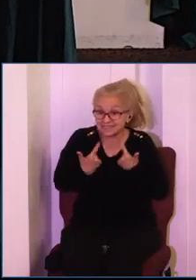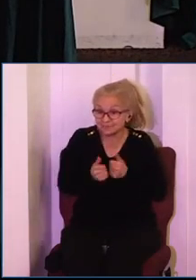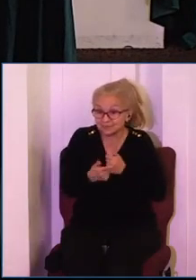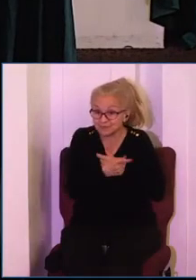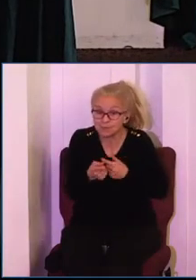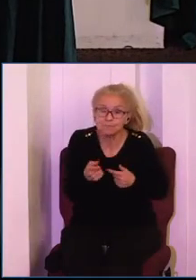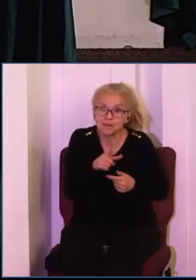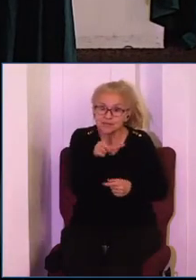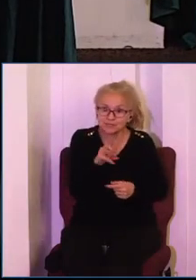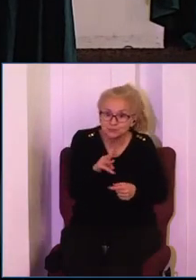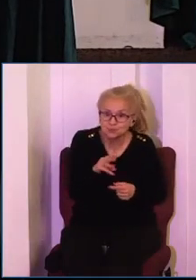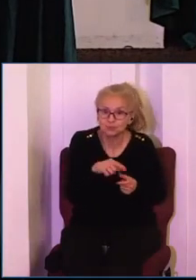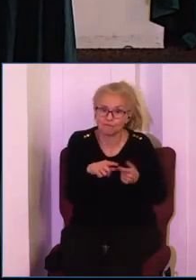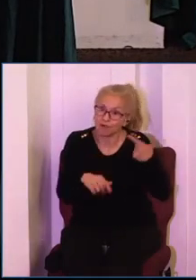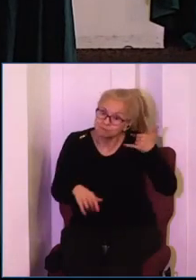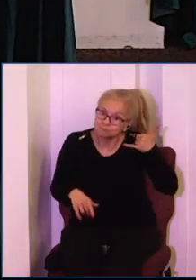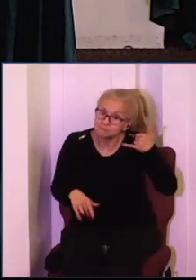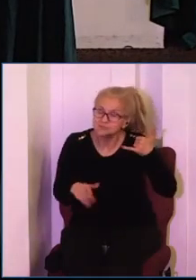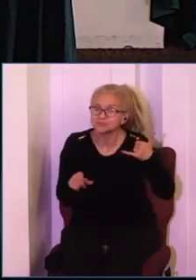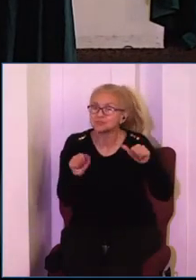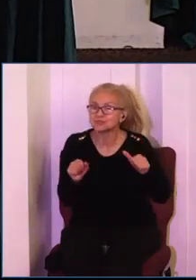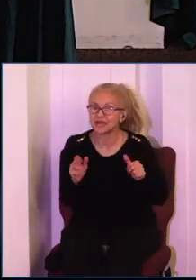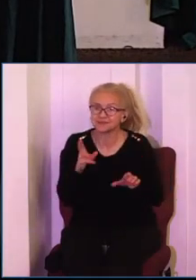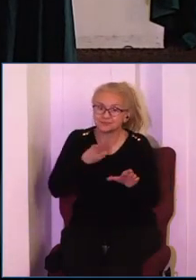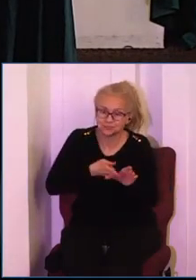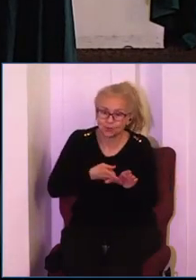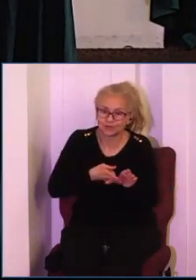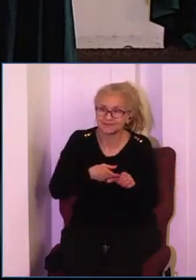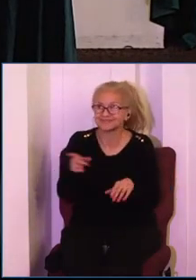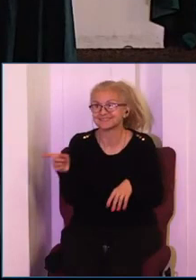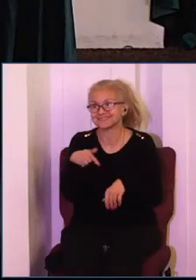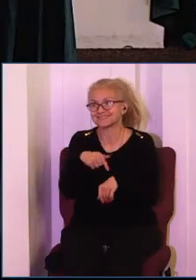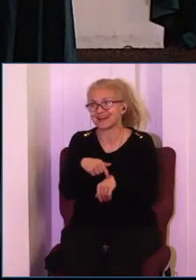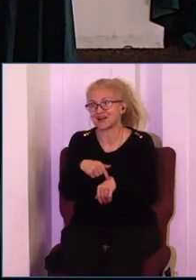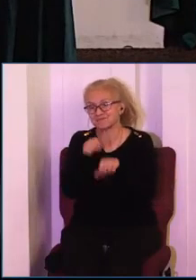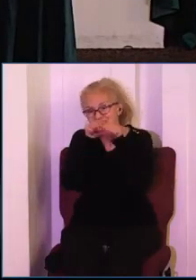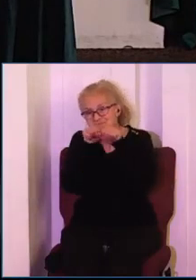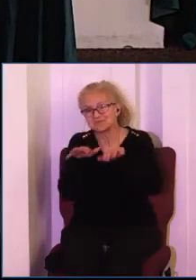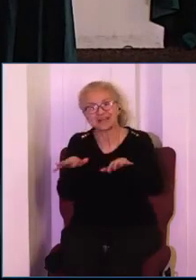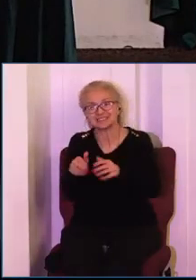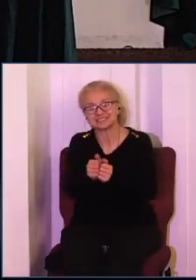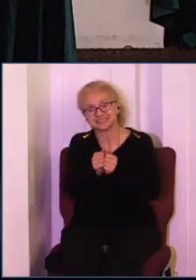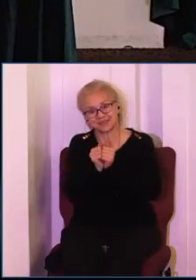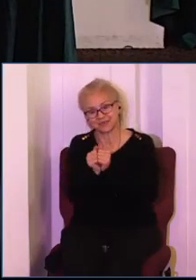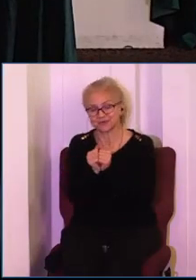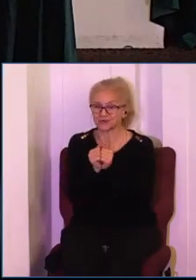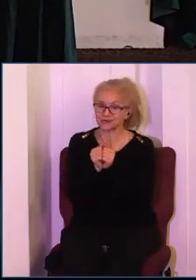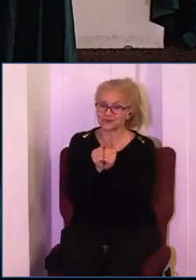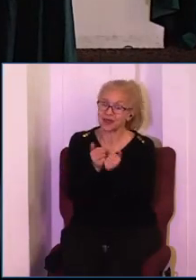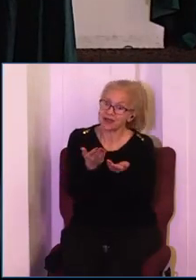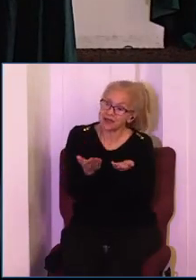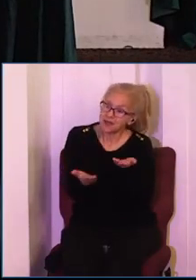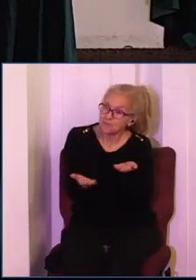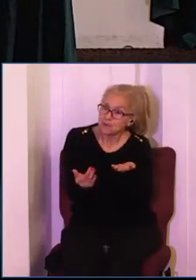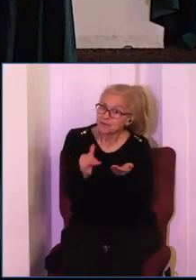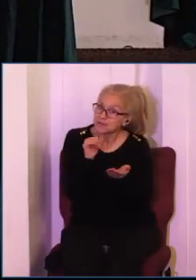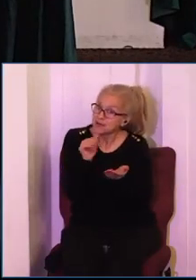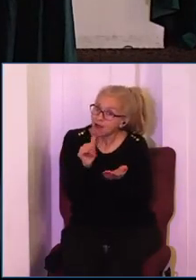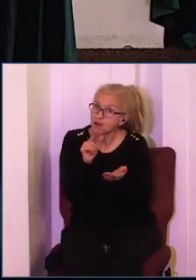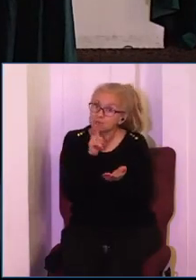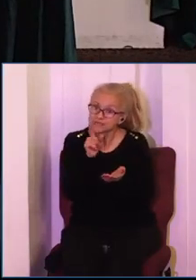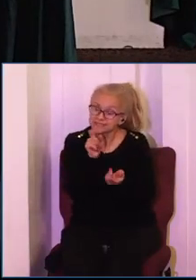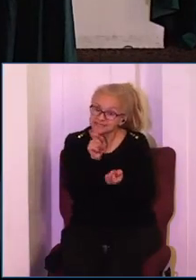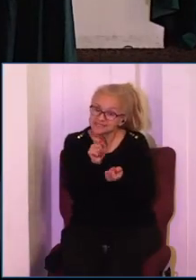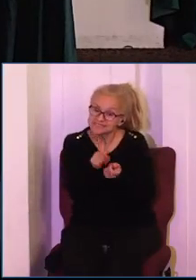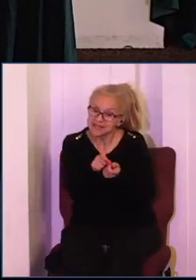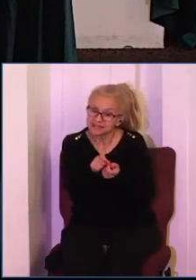a Zoom call so that you can join in this time of blessing together. And perhaps it's not even exactly